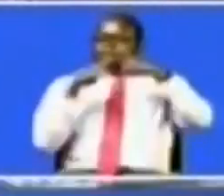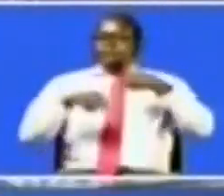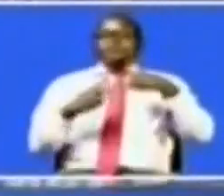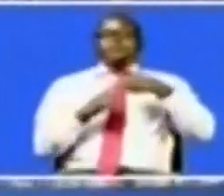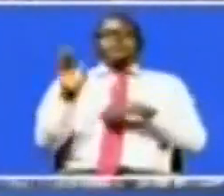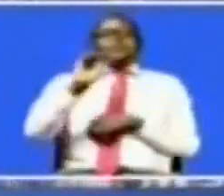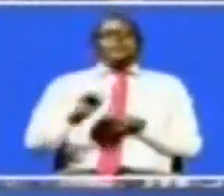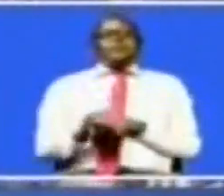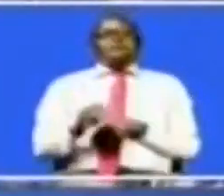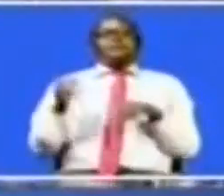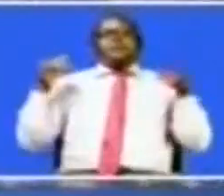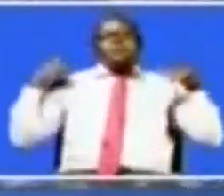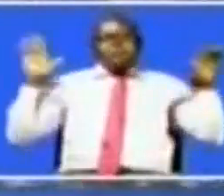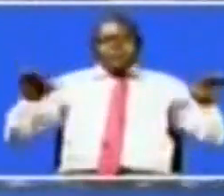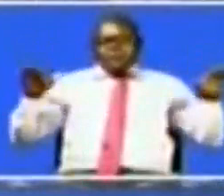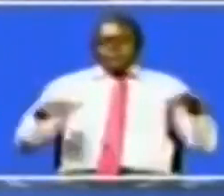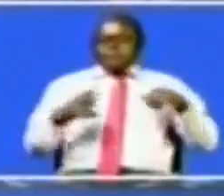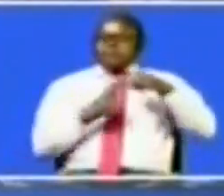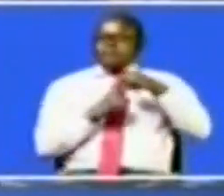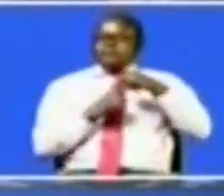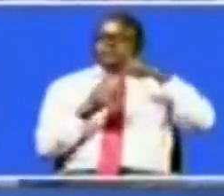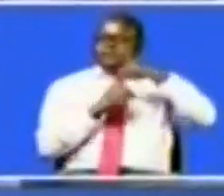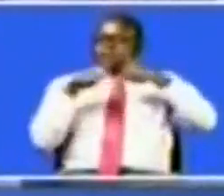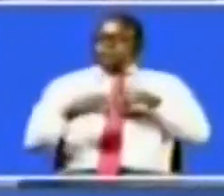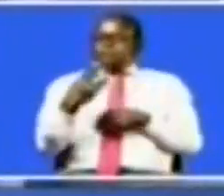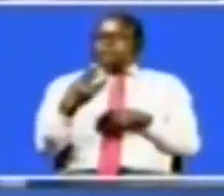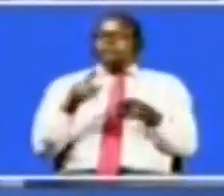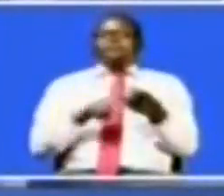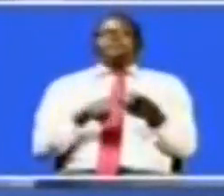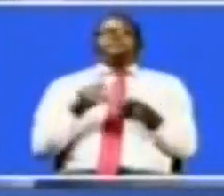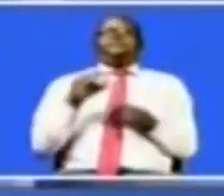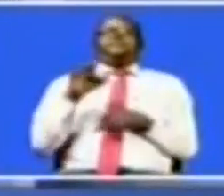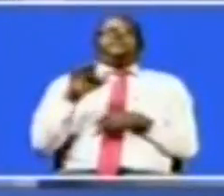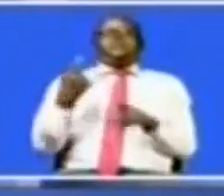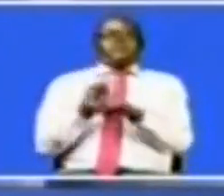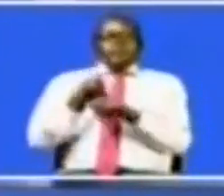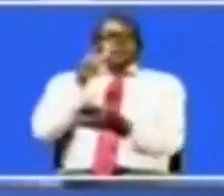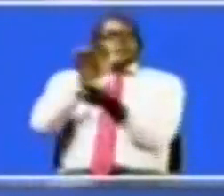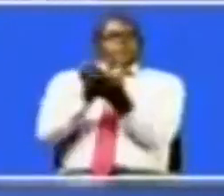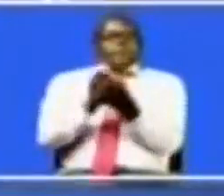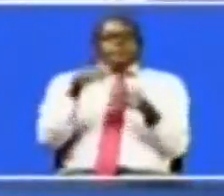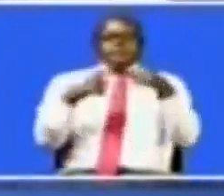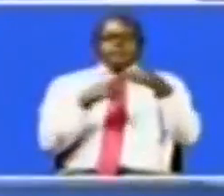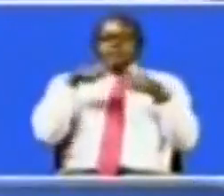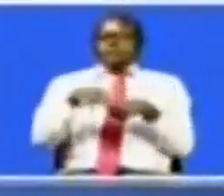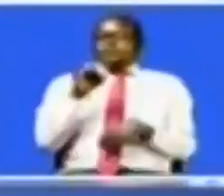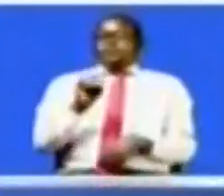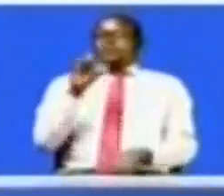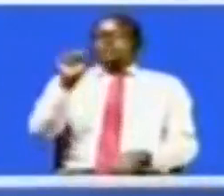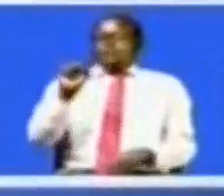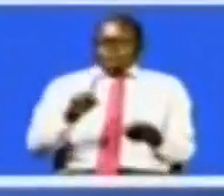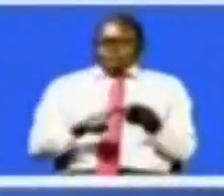with Barclays on 6.57%. CBA, Commercial Bank of Africa, 6.05% of the market share, and